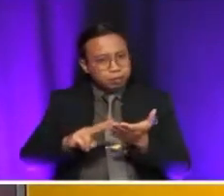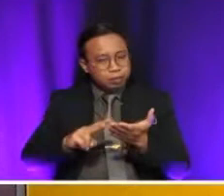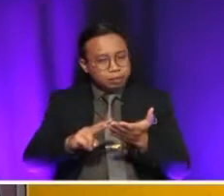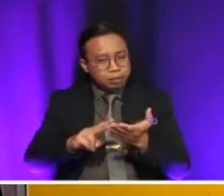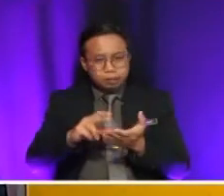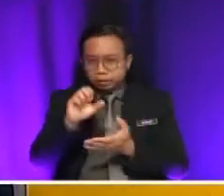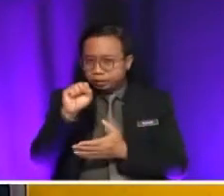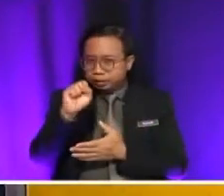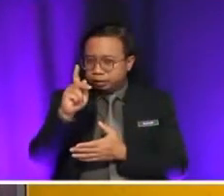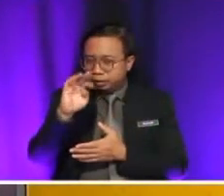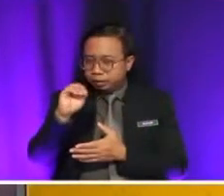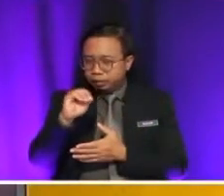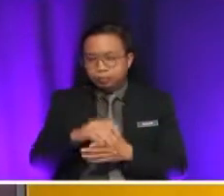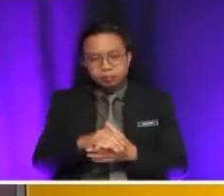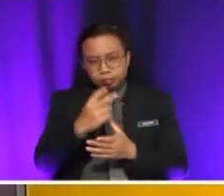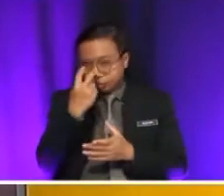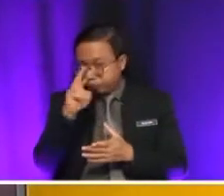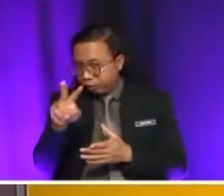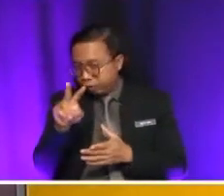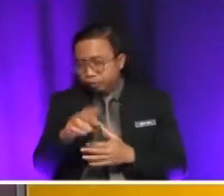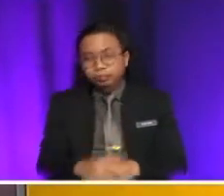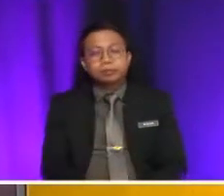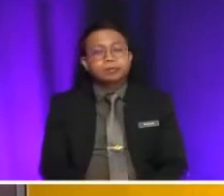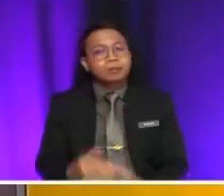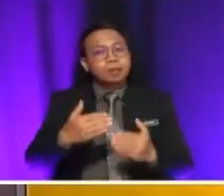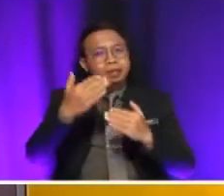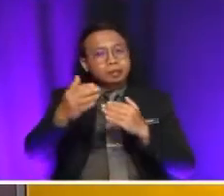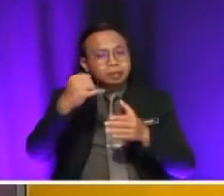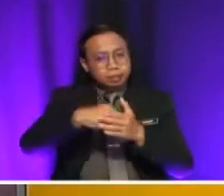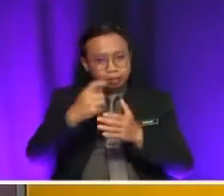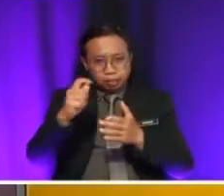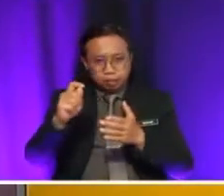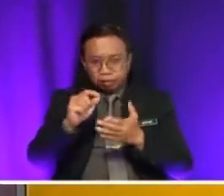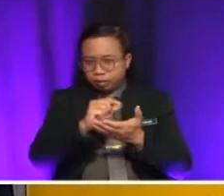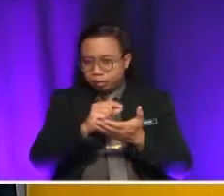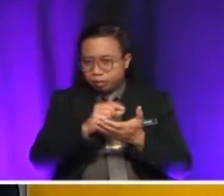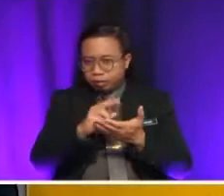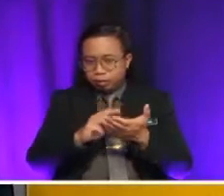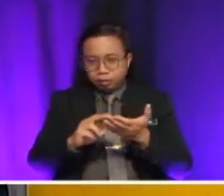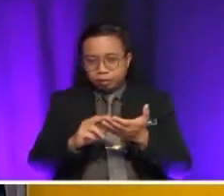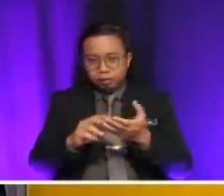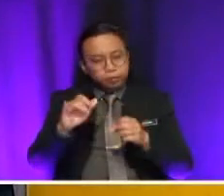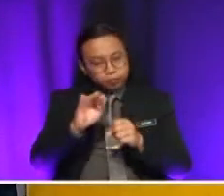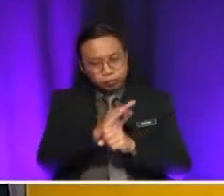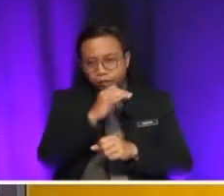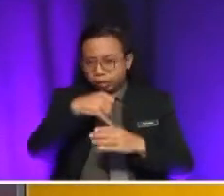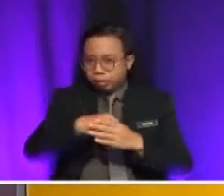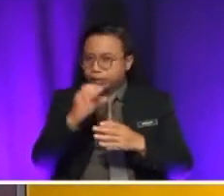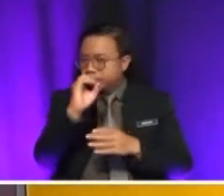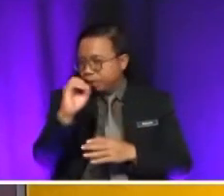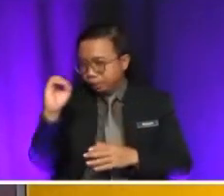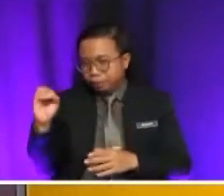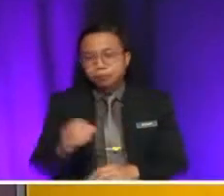the information in the text without filling in the gap first. Later on, in the later activity, they will be filling in the gaps.